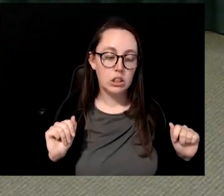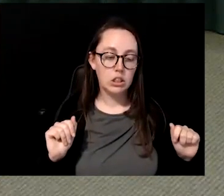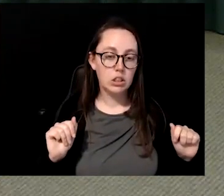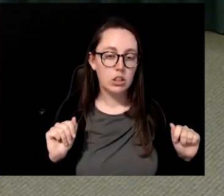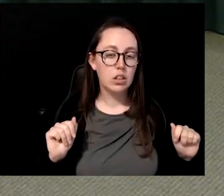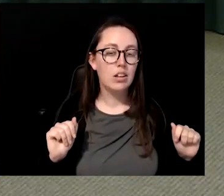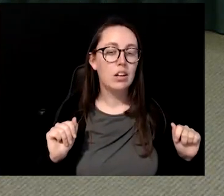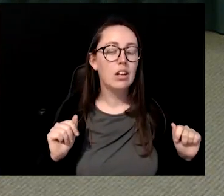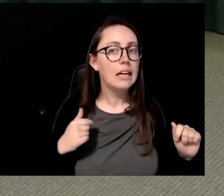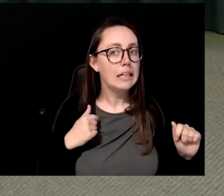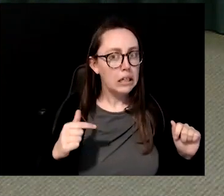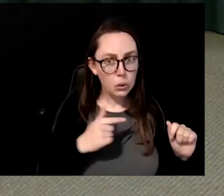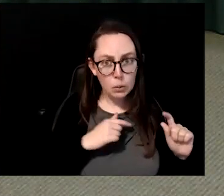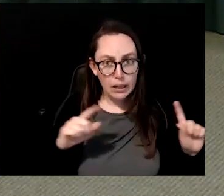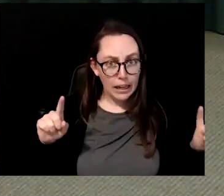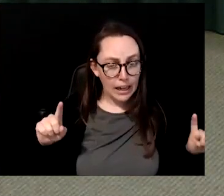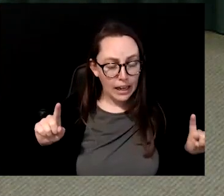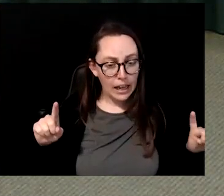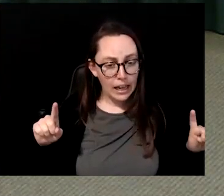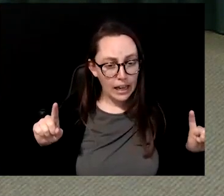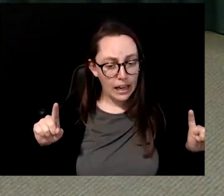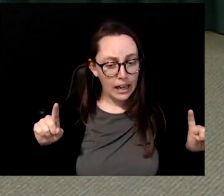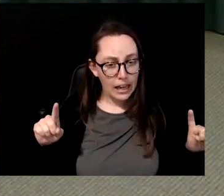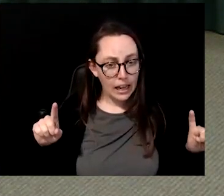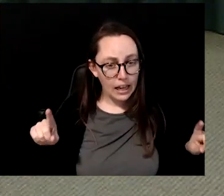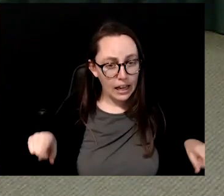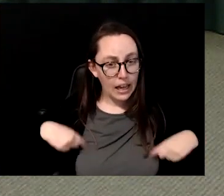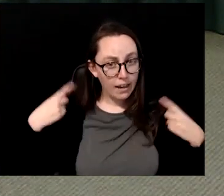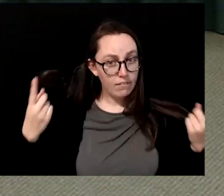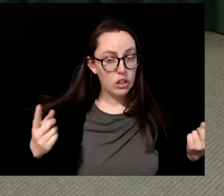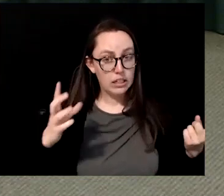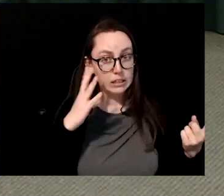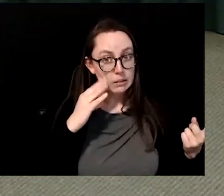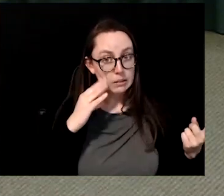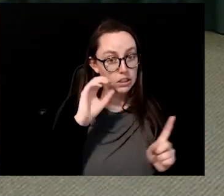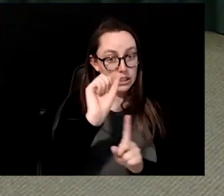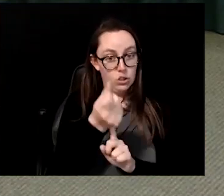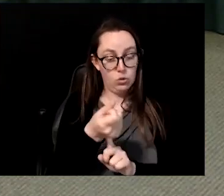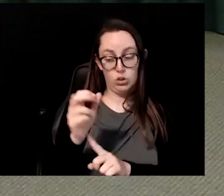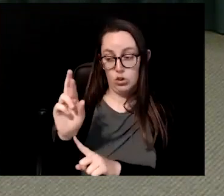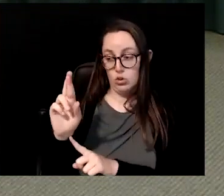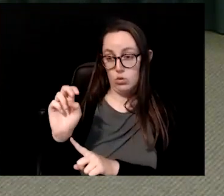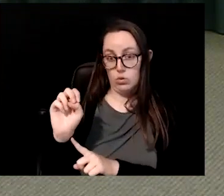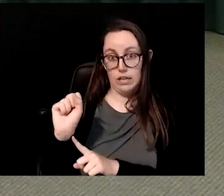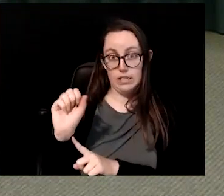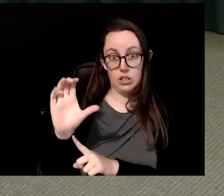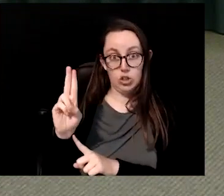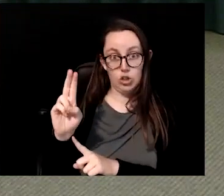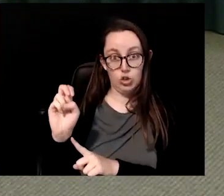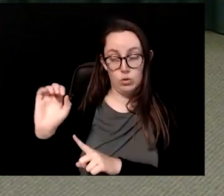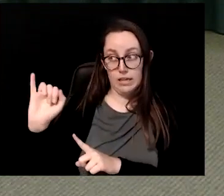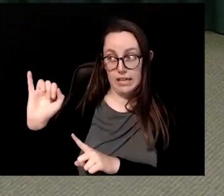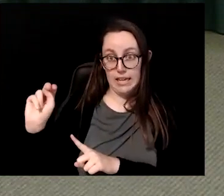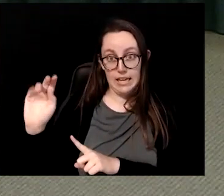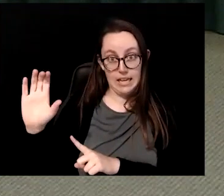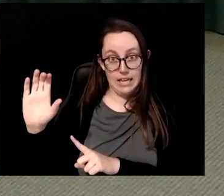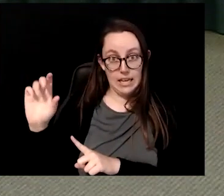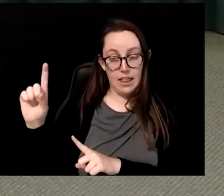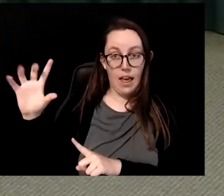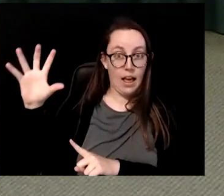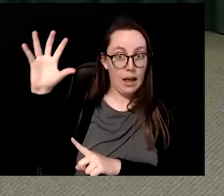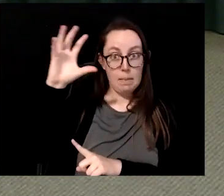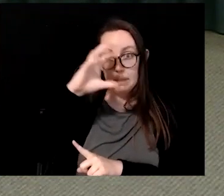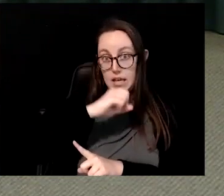when you missed a call During the period of were contracted with Brattleboro